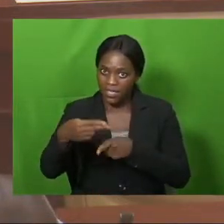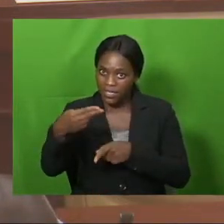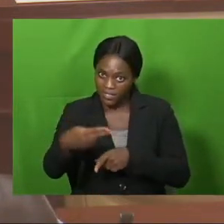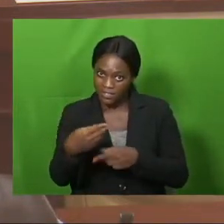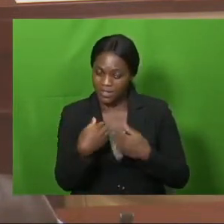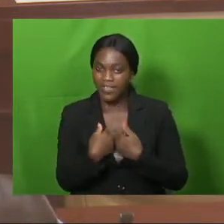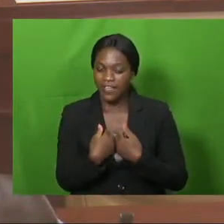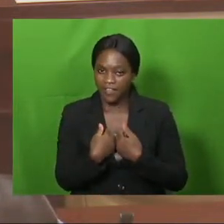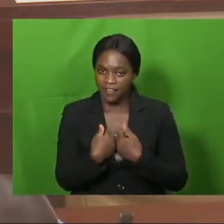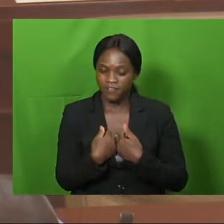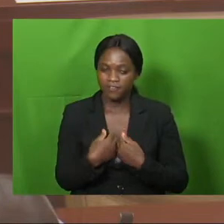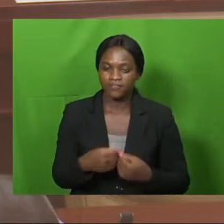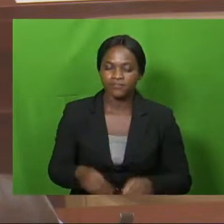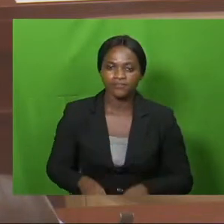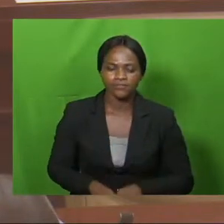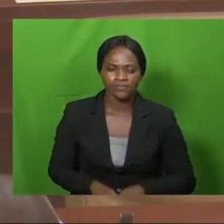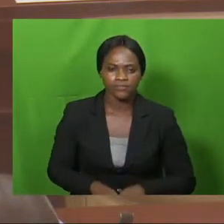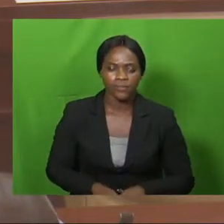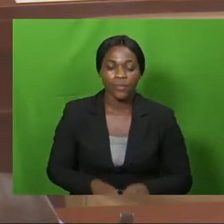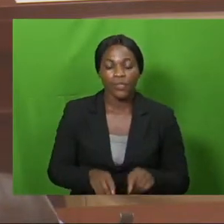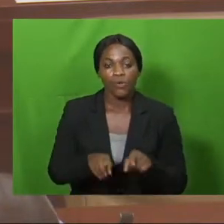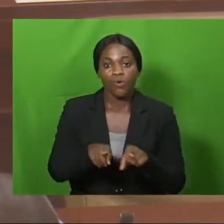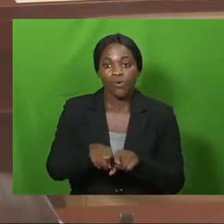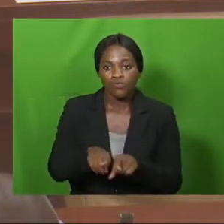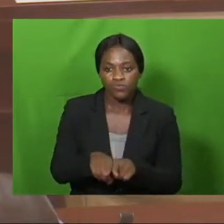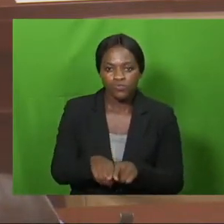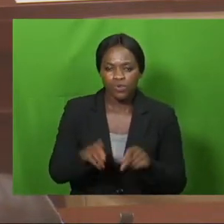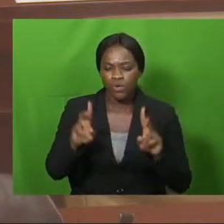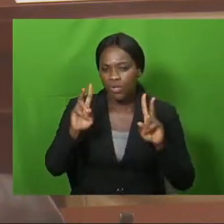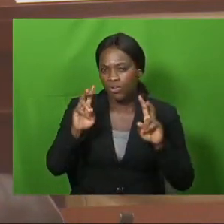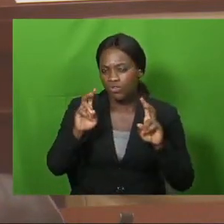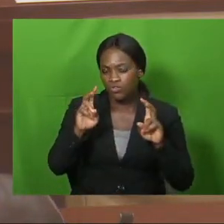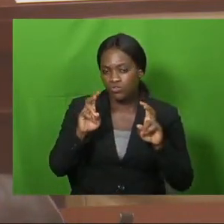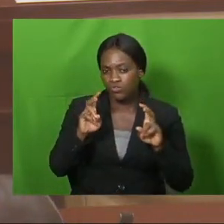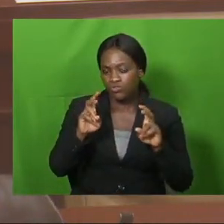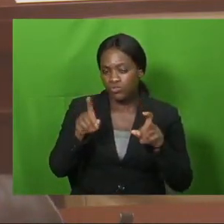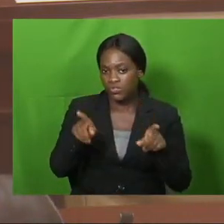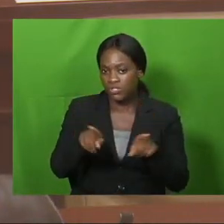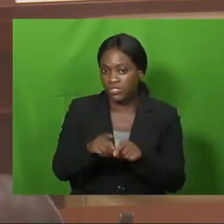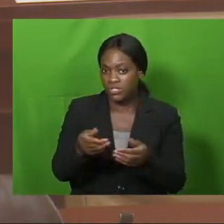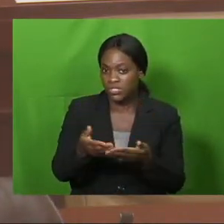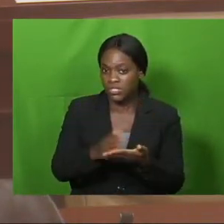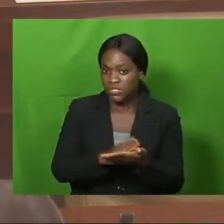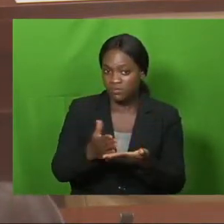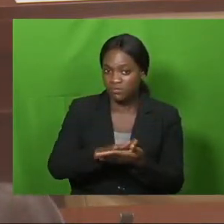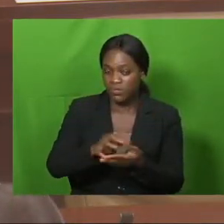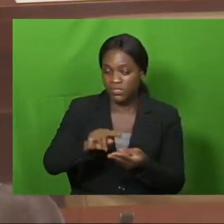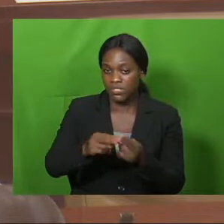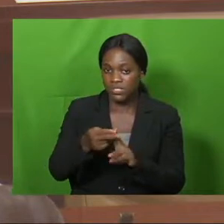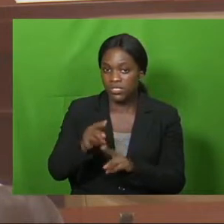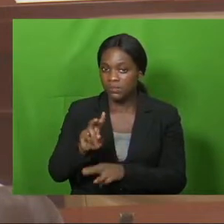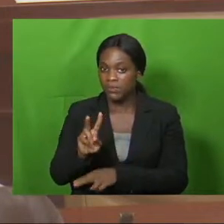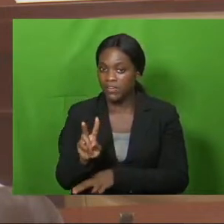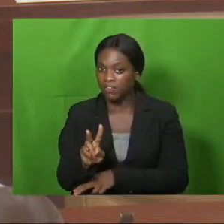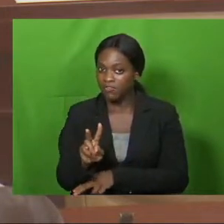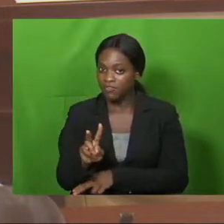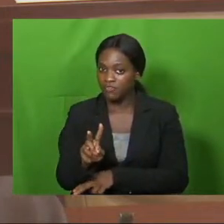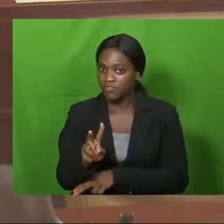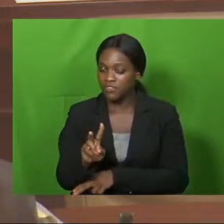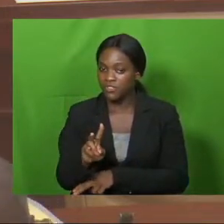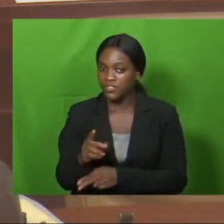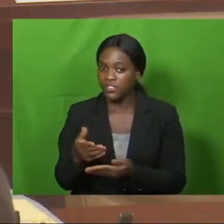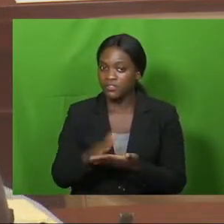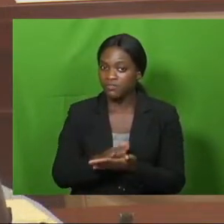this matter at the same page, item number V, that we need to